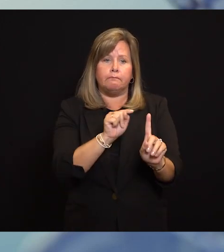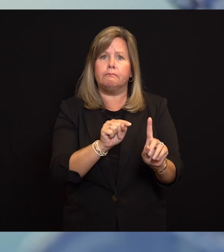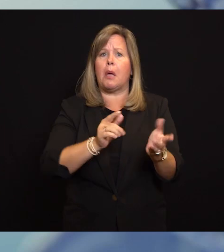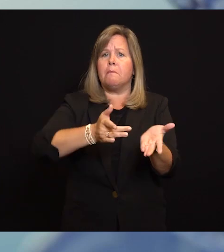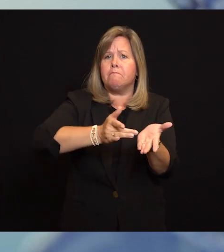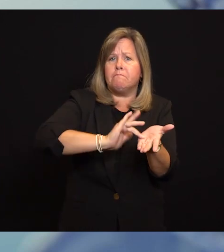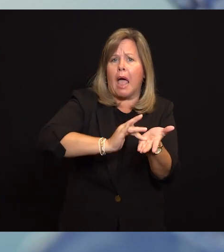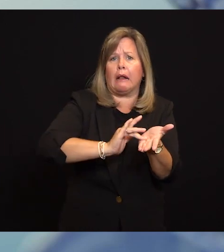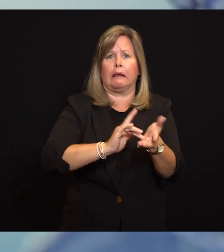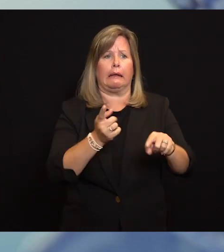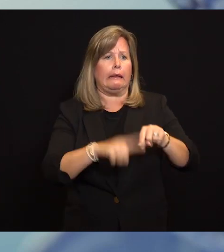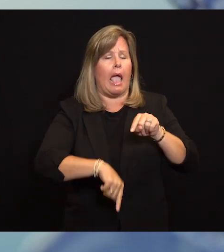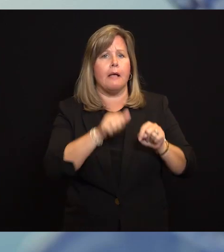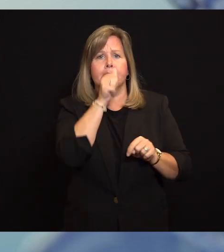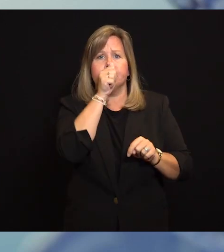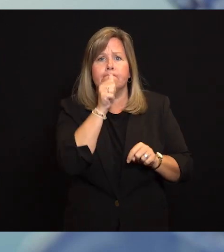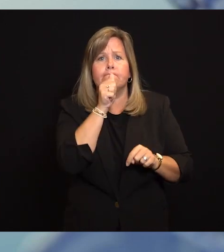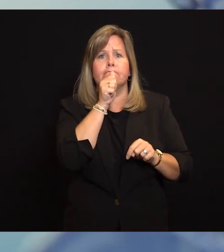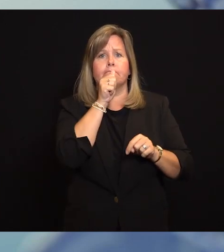cannot tolerate wearing a mask.